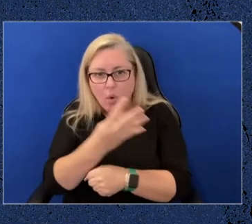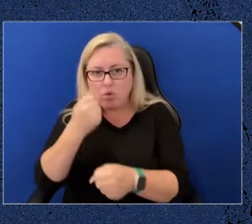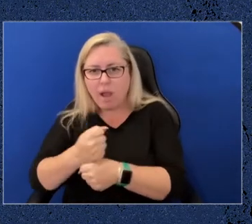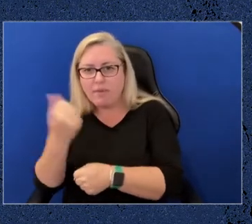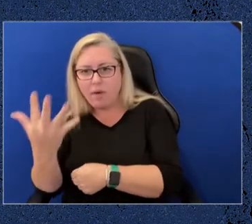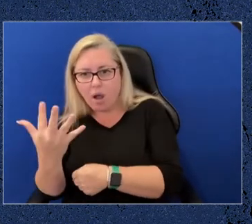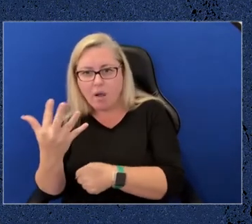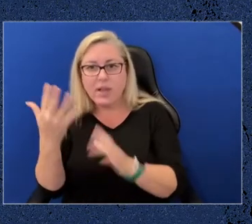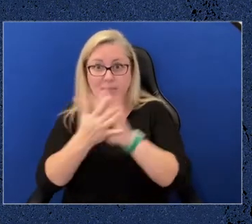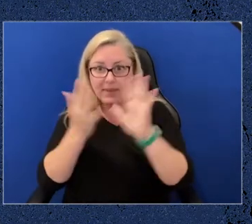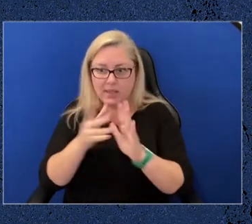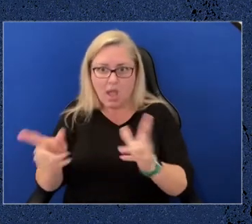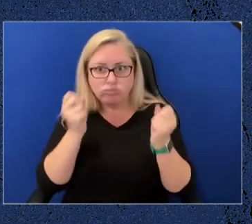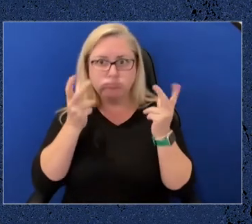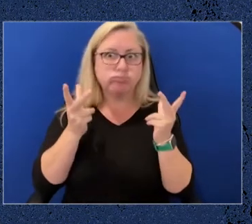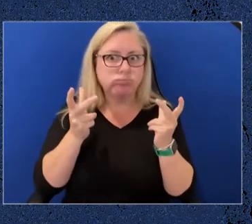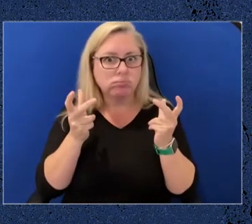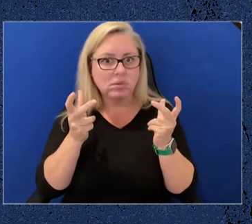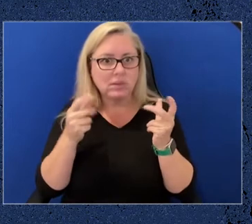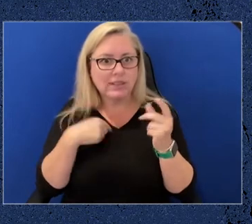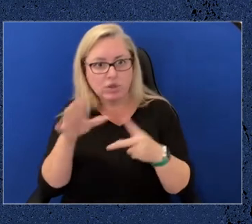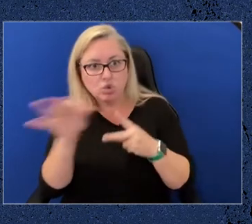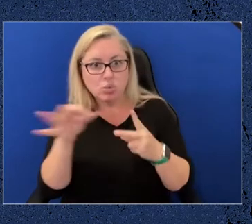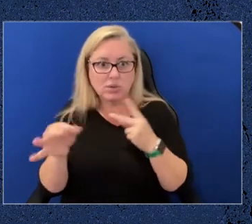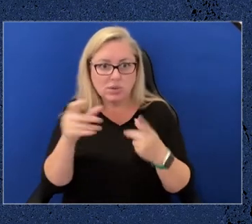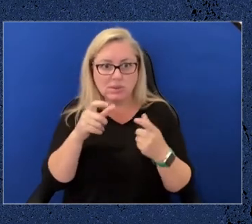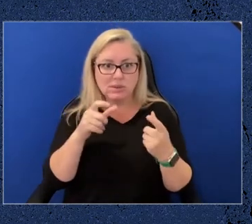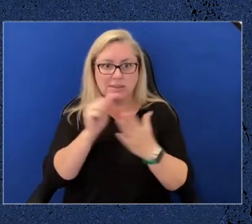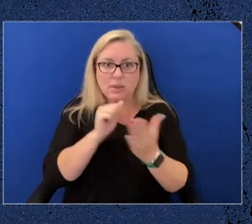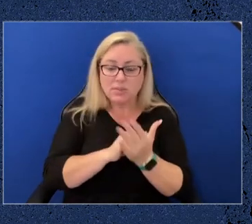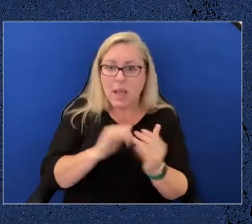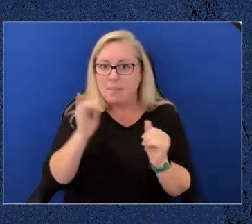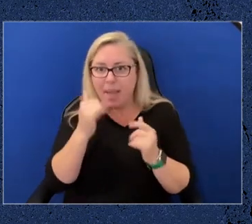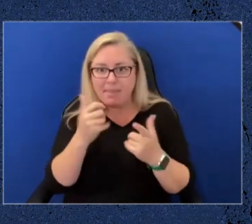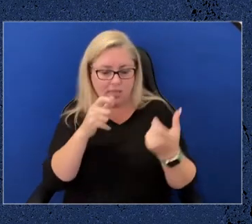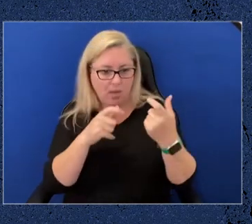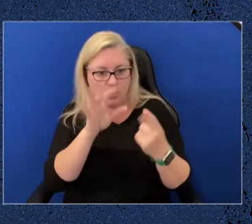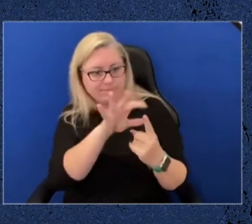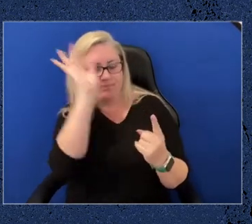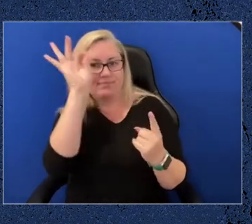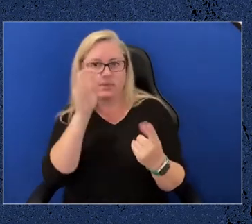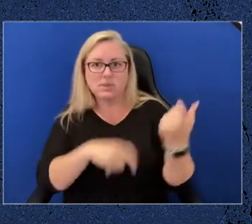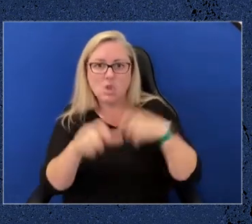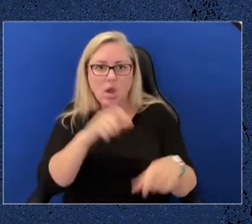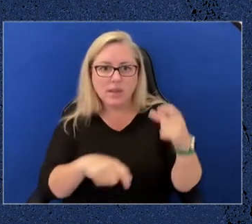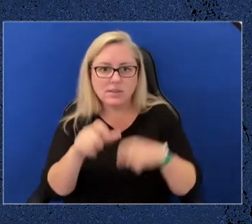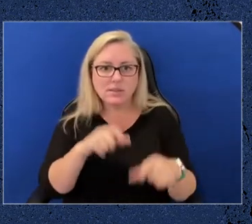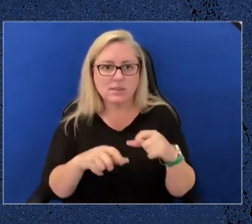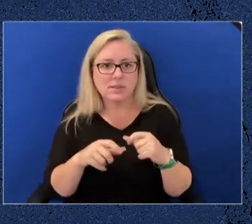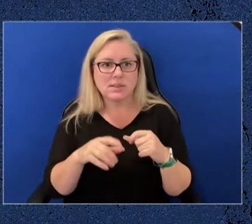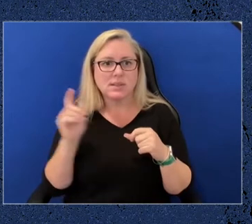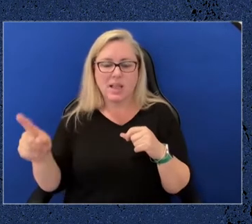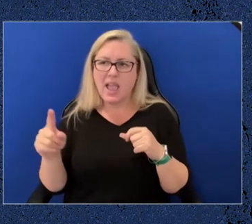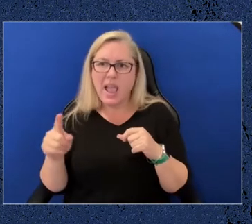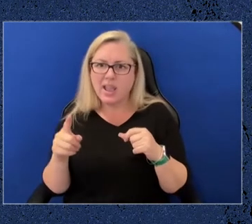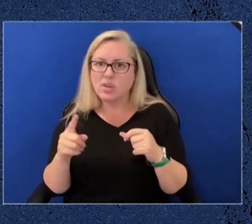there's this interest, so that when they get to the point where they can choose subjects, maybe they'll pick science, or it won't be just about... Because we're often driven by what influences our lives, and you